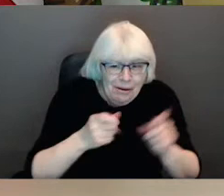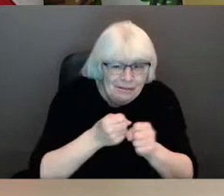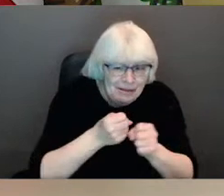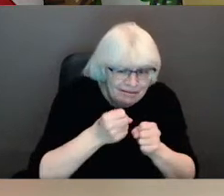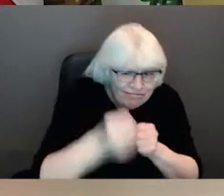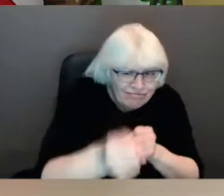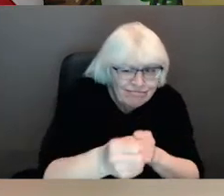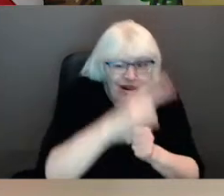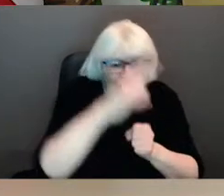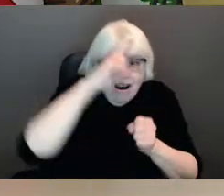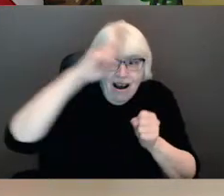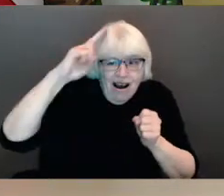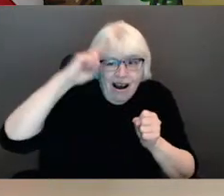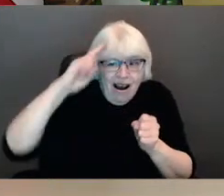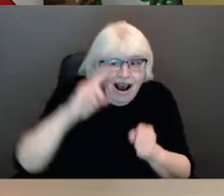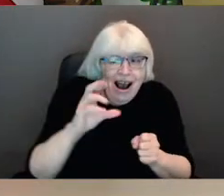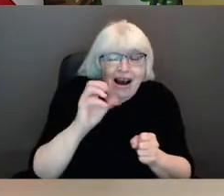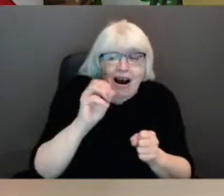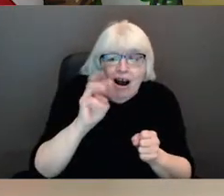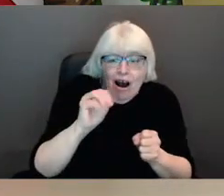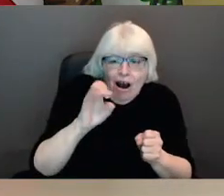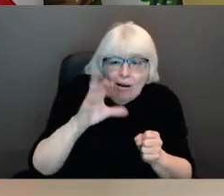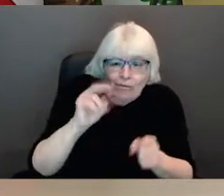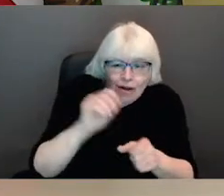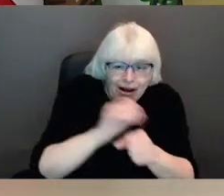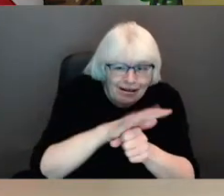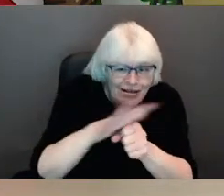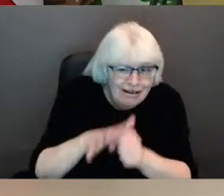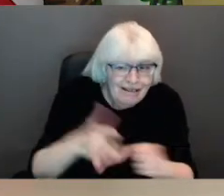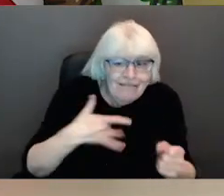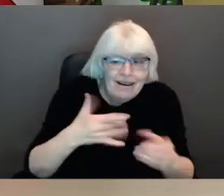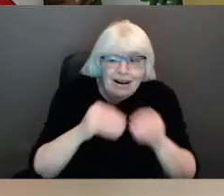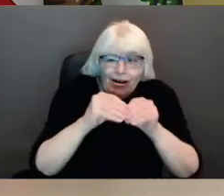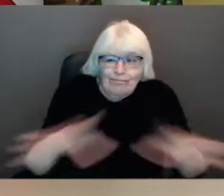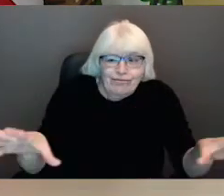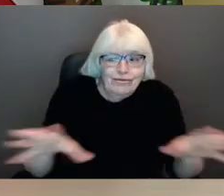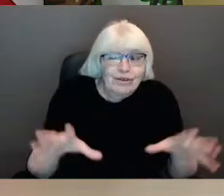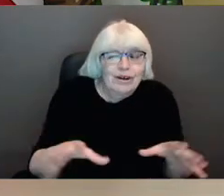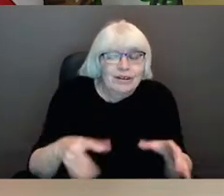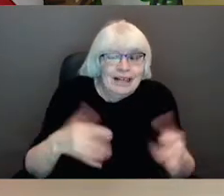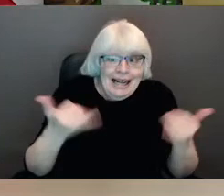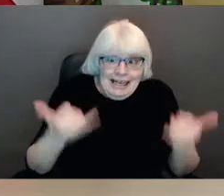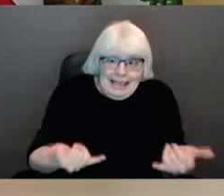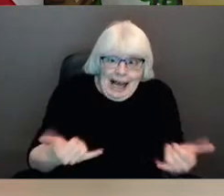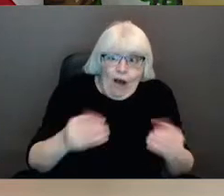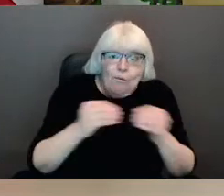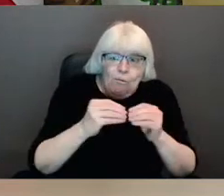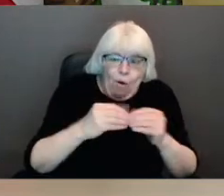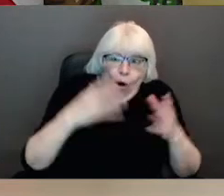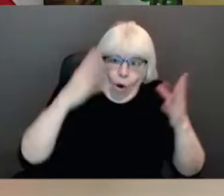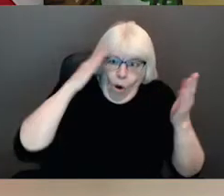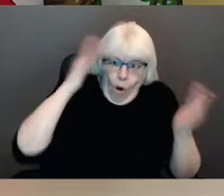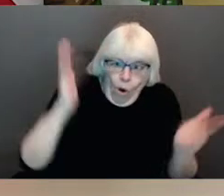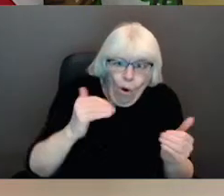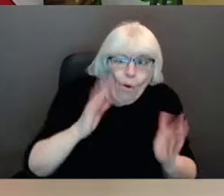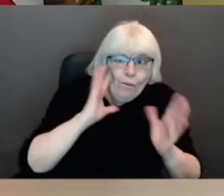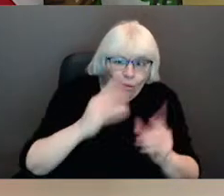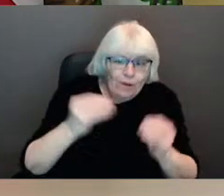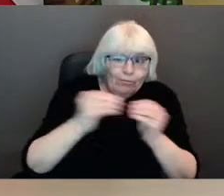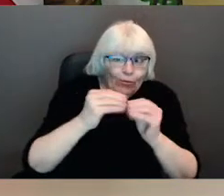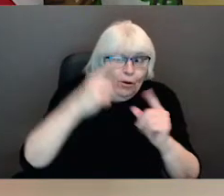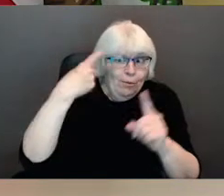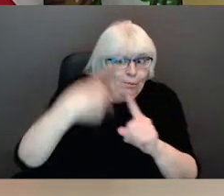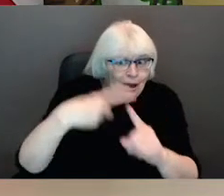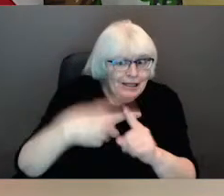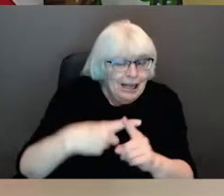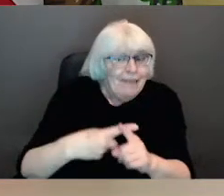we have more hope and optimism now than compared to even a month ago as we continue to manage our way through this wave of the